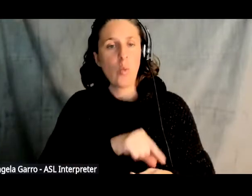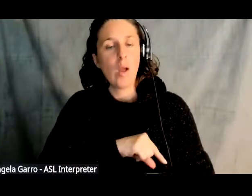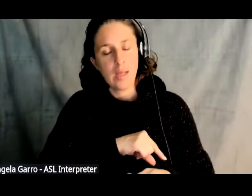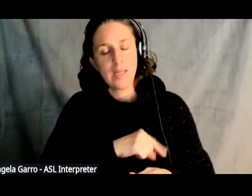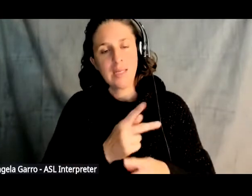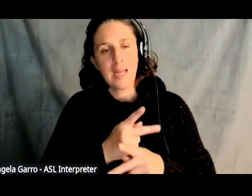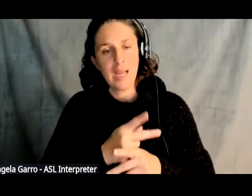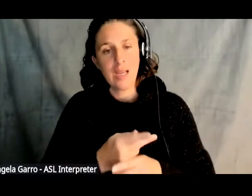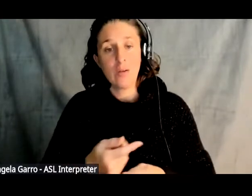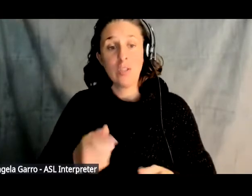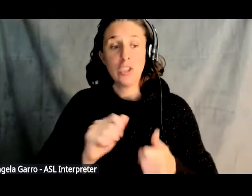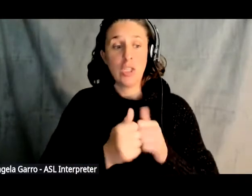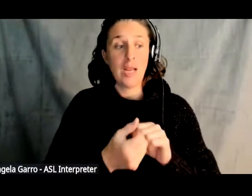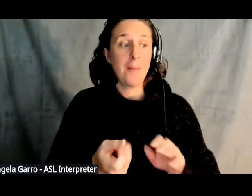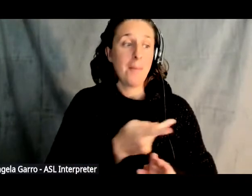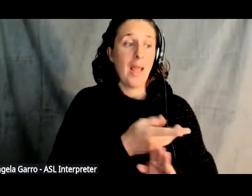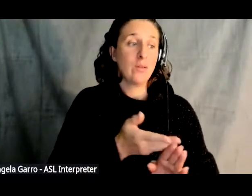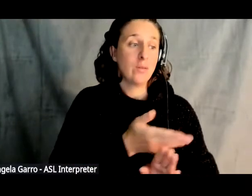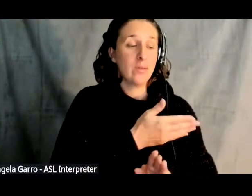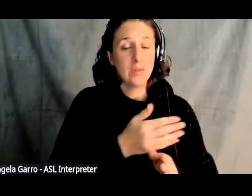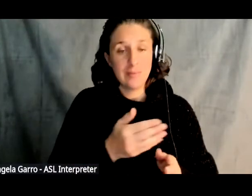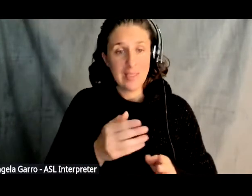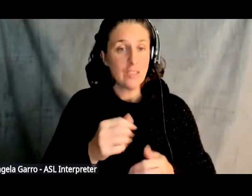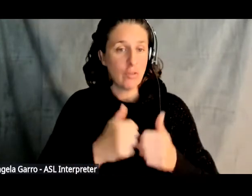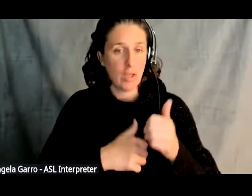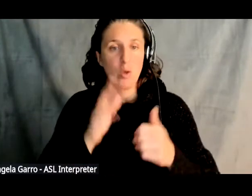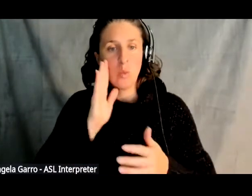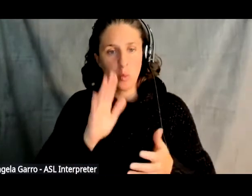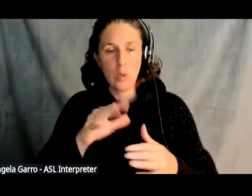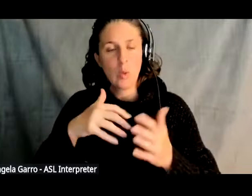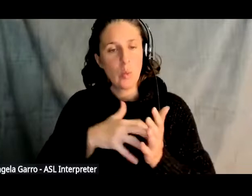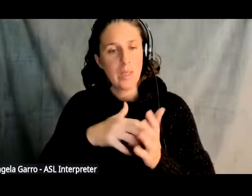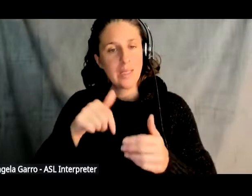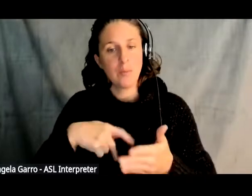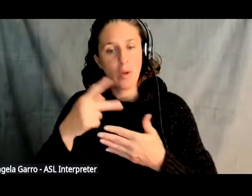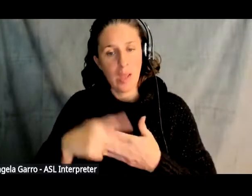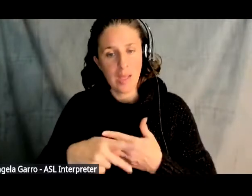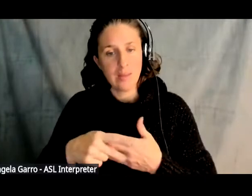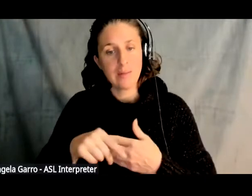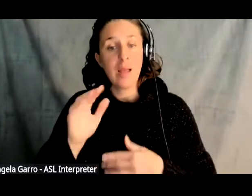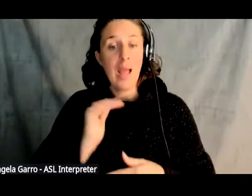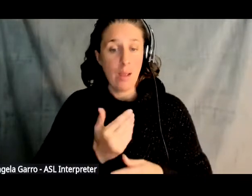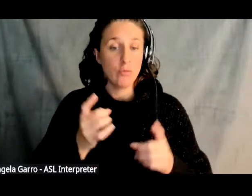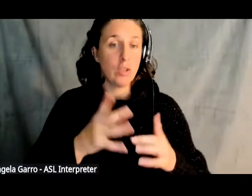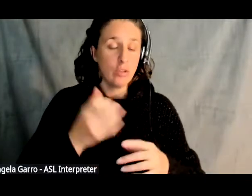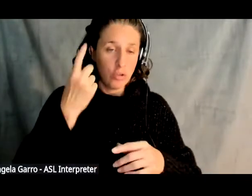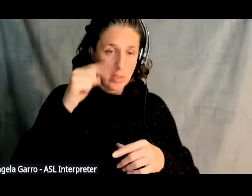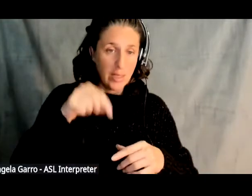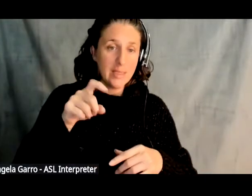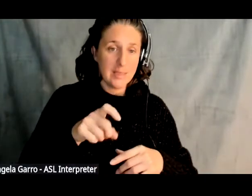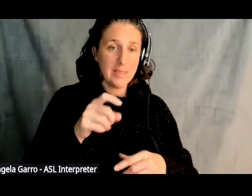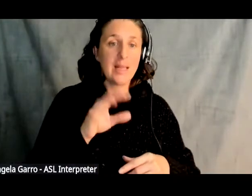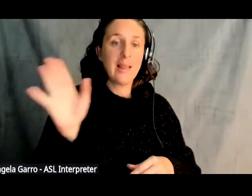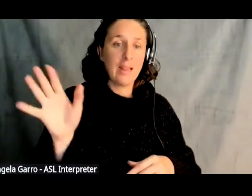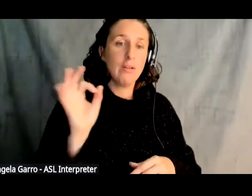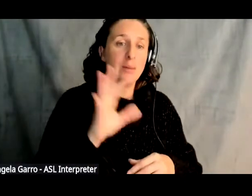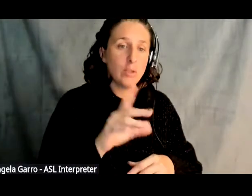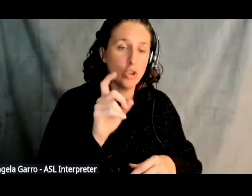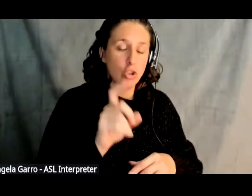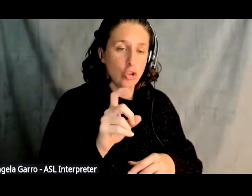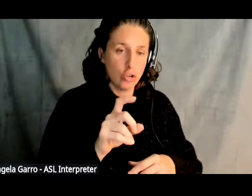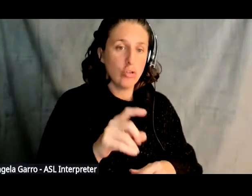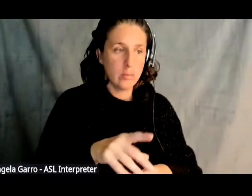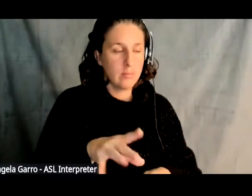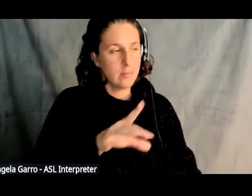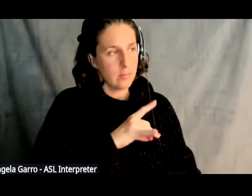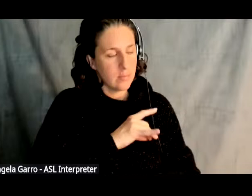would weaken this program. Professionals who work in this field, like our director, understand this need, and their input should be taken into account when making